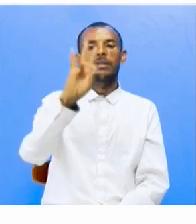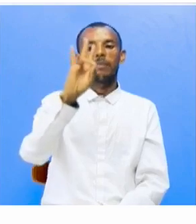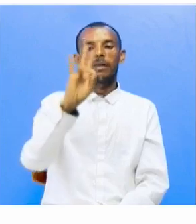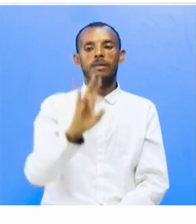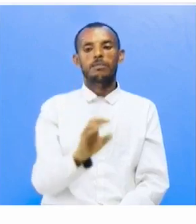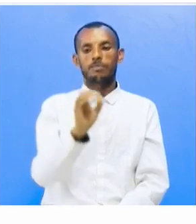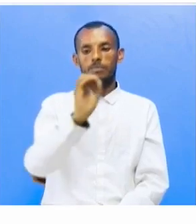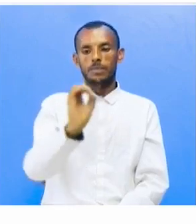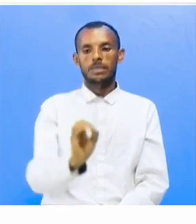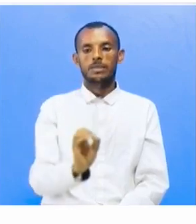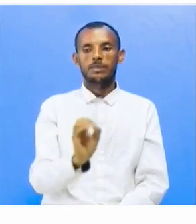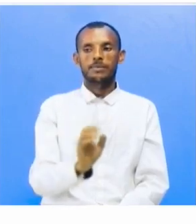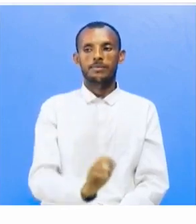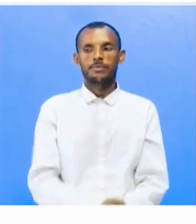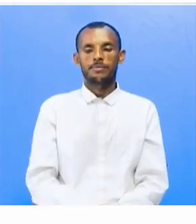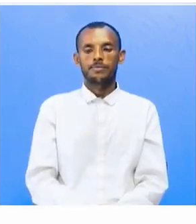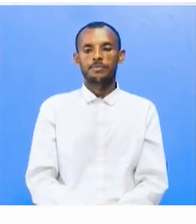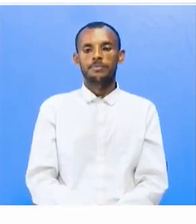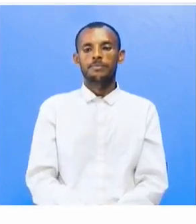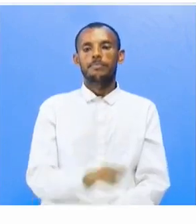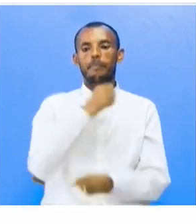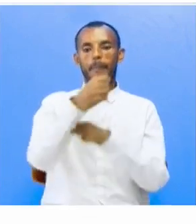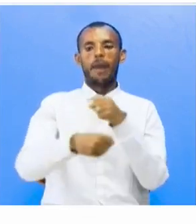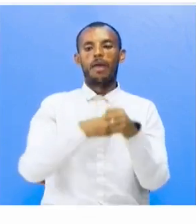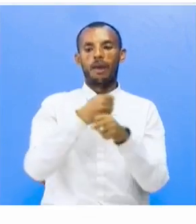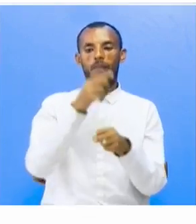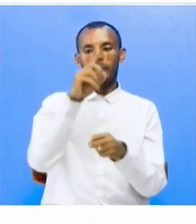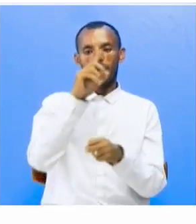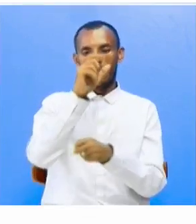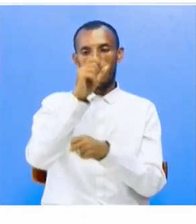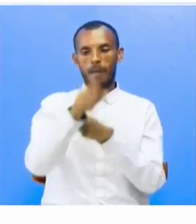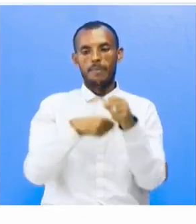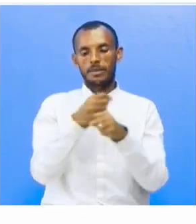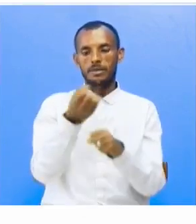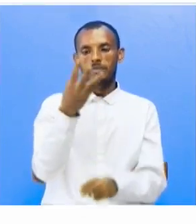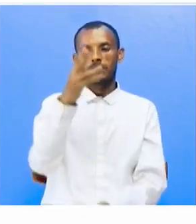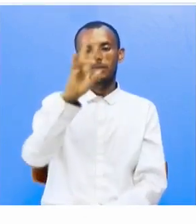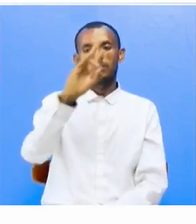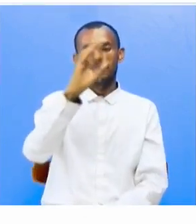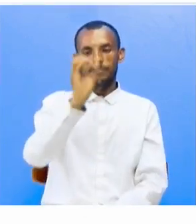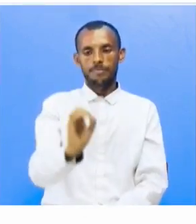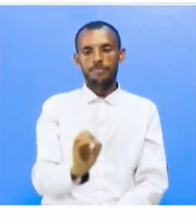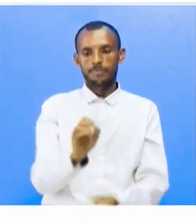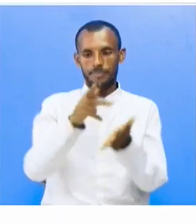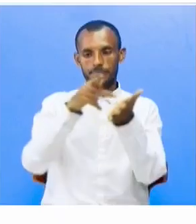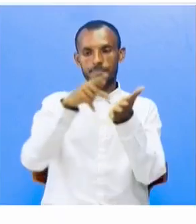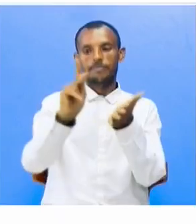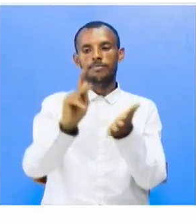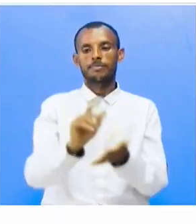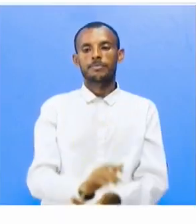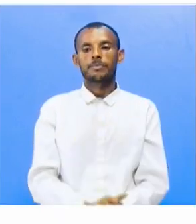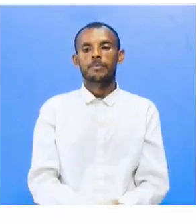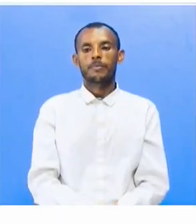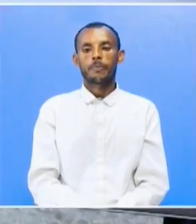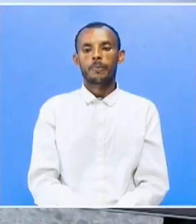7% per year. It pays 7% per year.